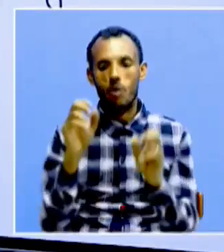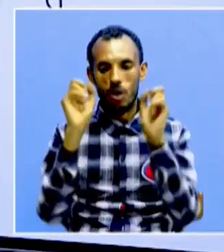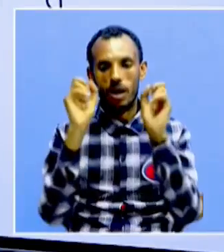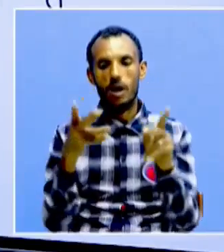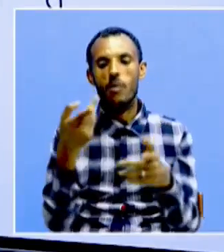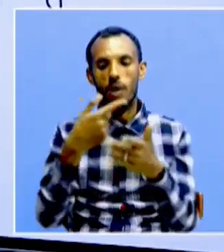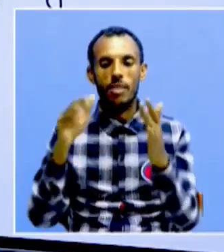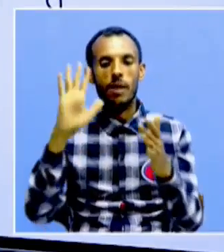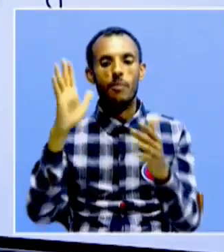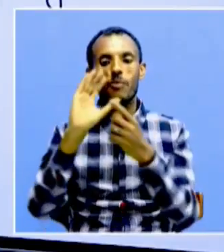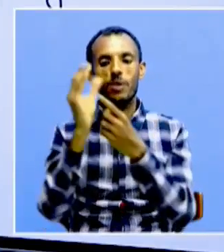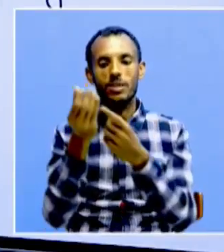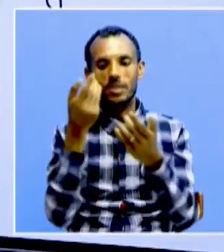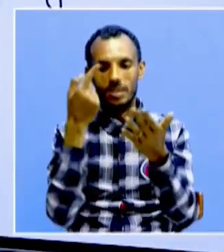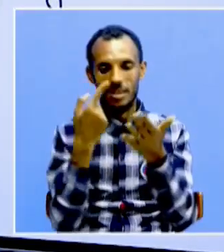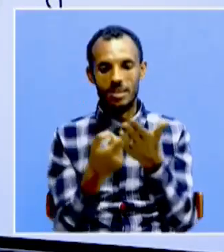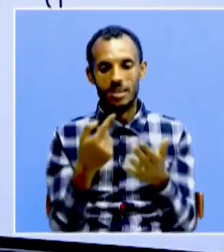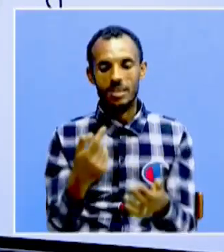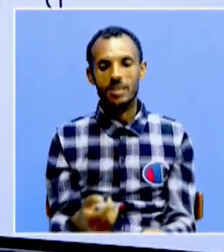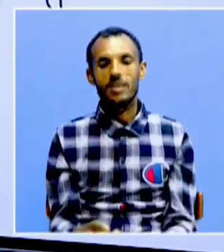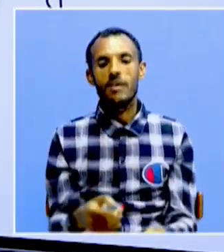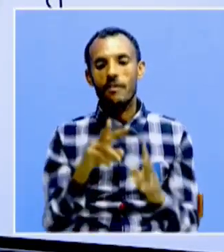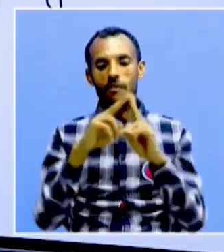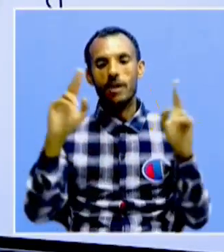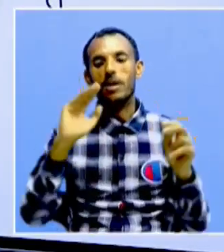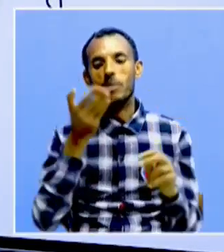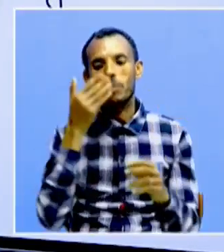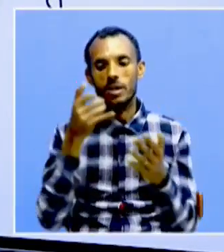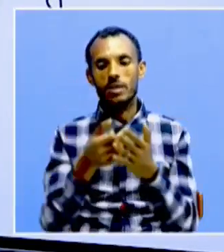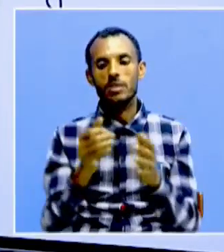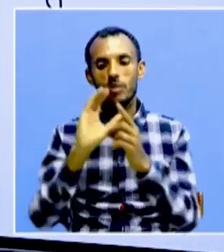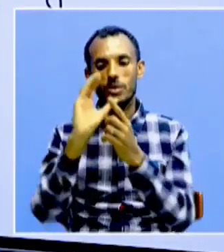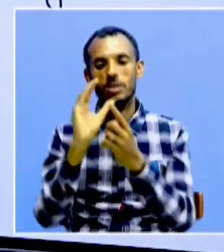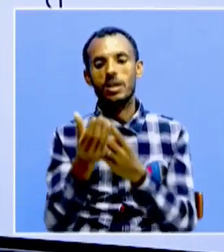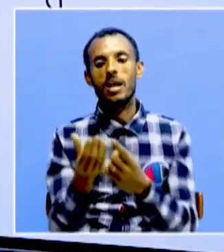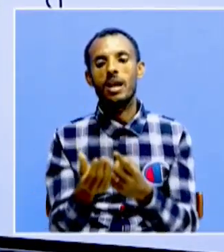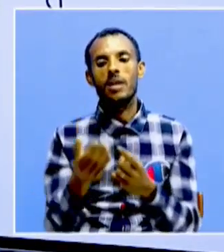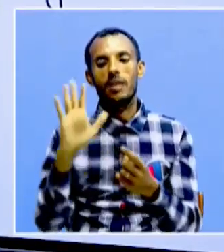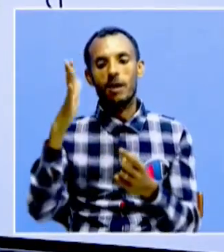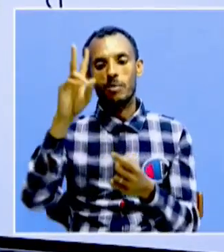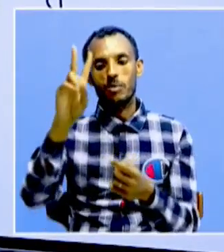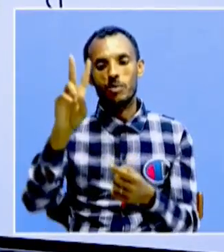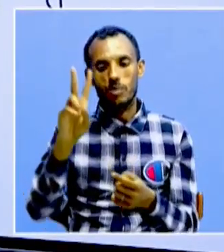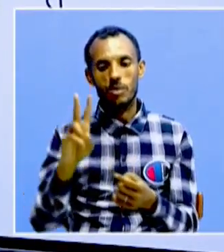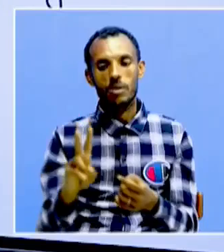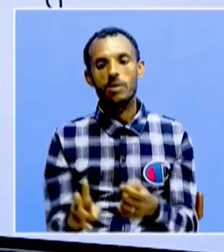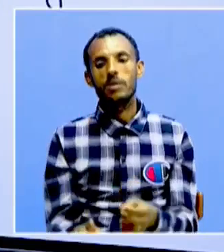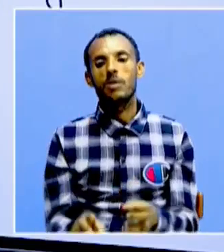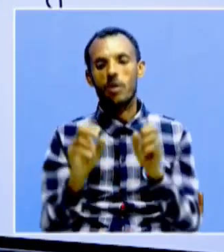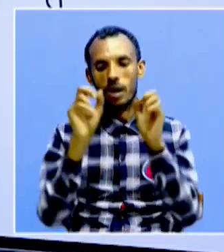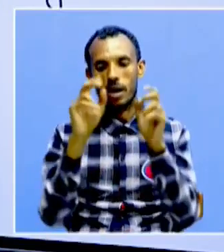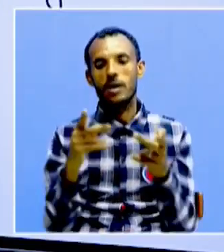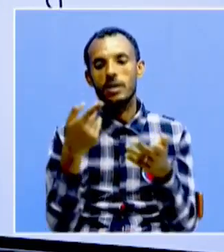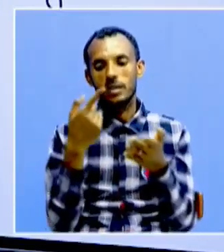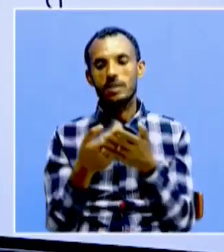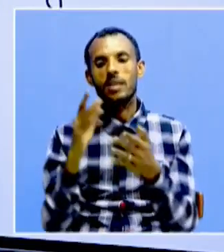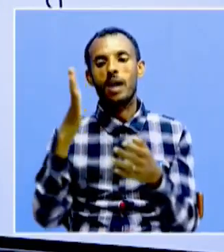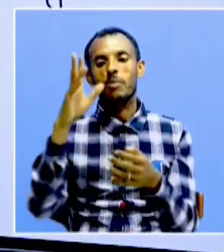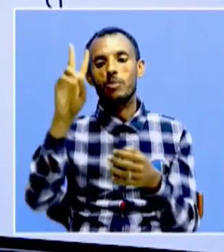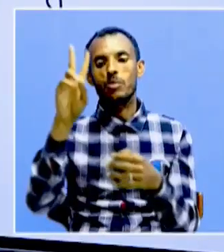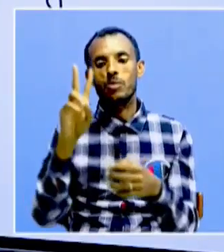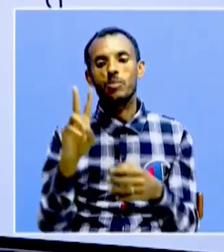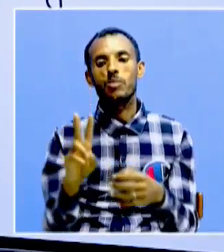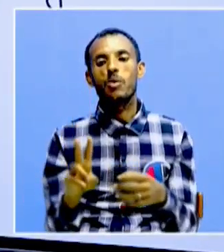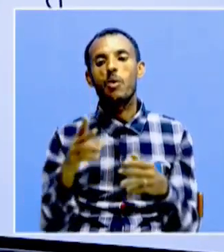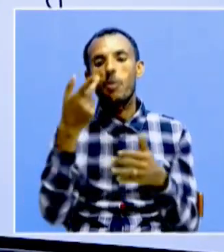what type of conditional is it? Very good. It is conditional sentence type 2. Okay, in type 2, what kind